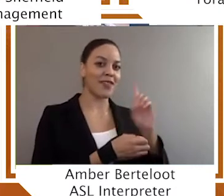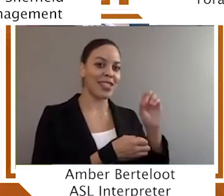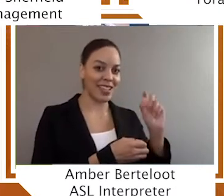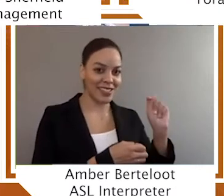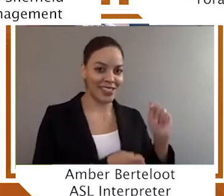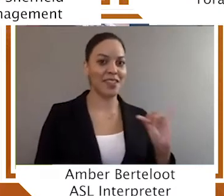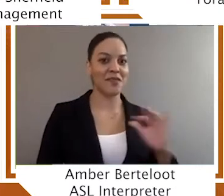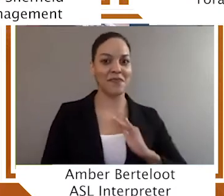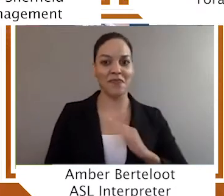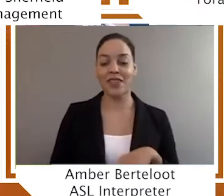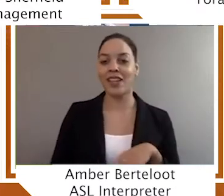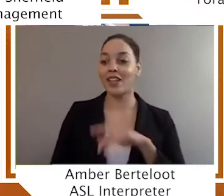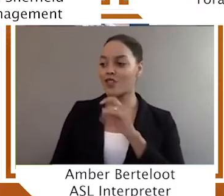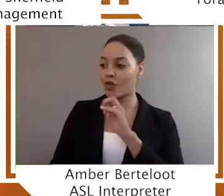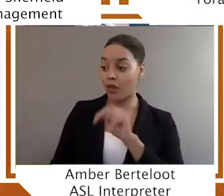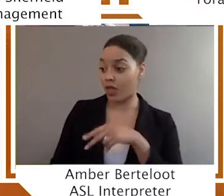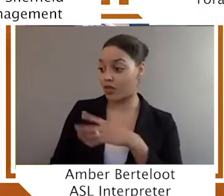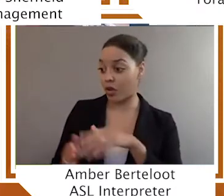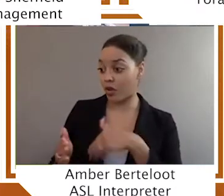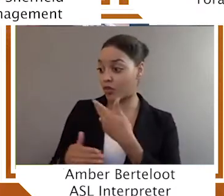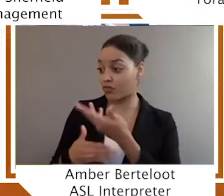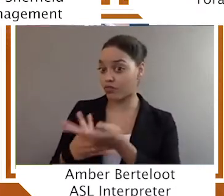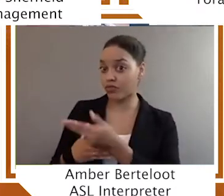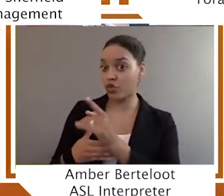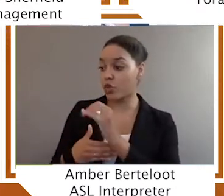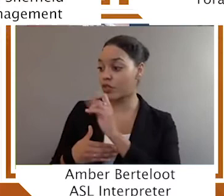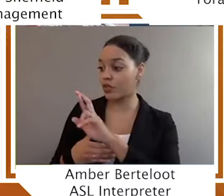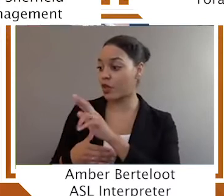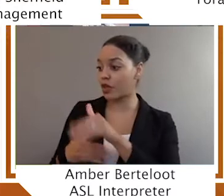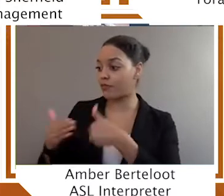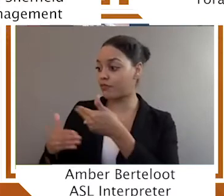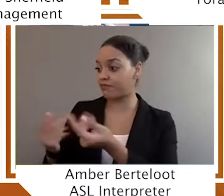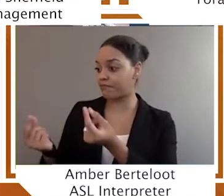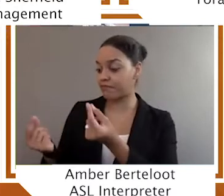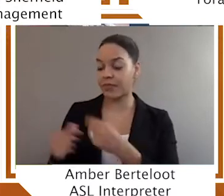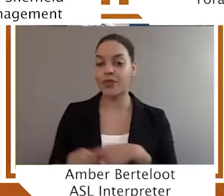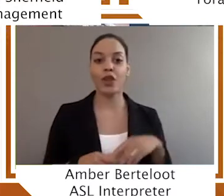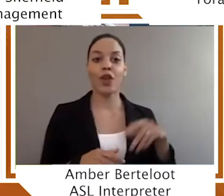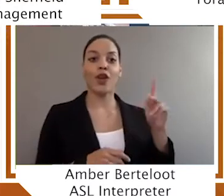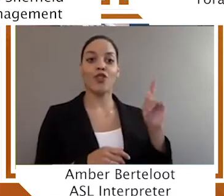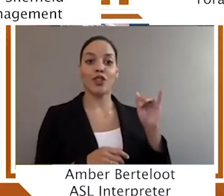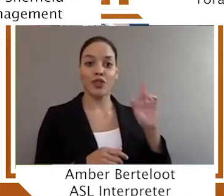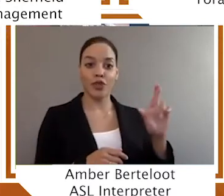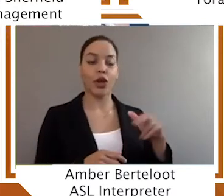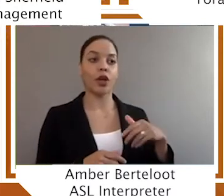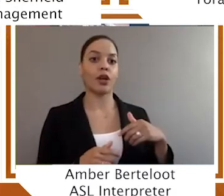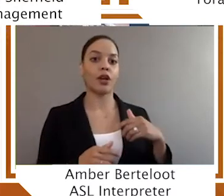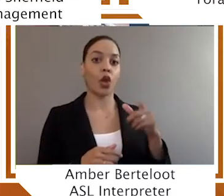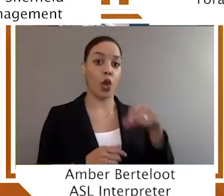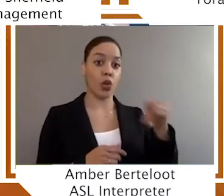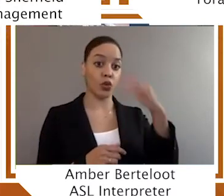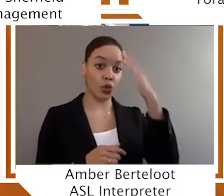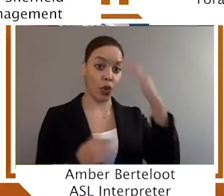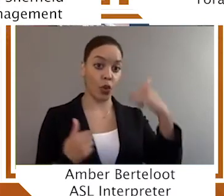yourself? What's been shaking and moving for you? Okay, so those of you who know me well, I'm about 170 to